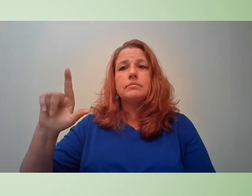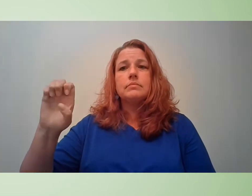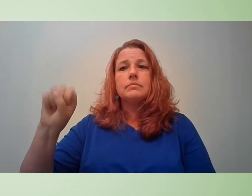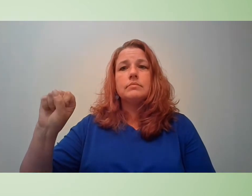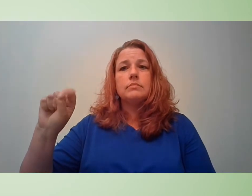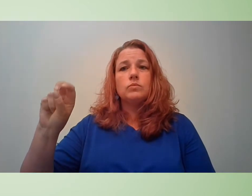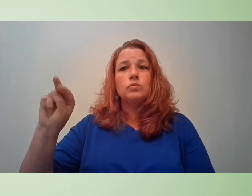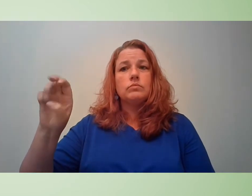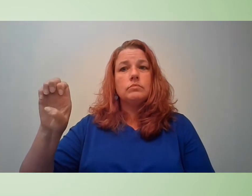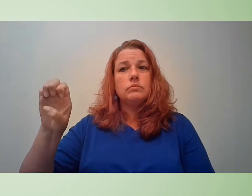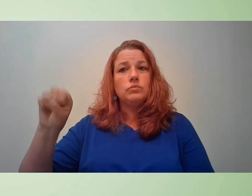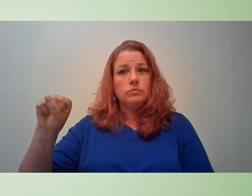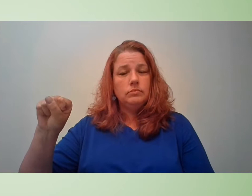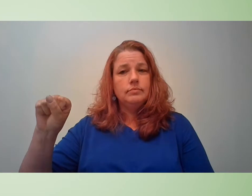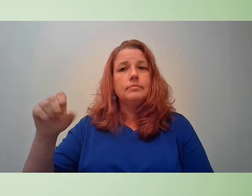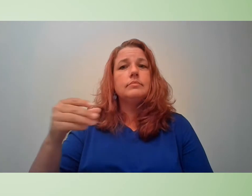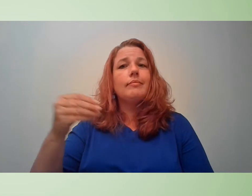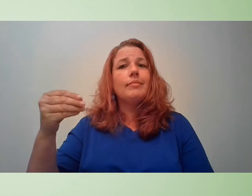with reading.